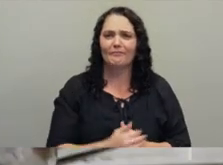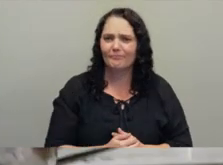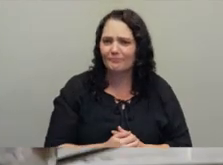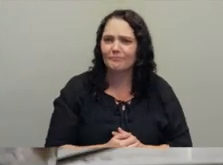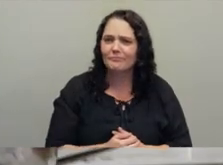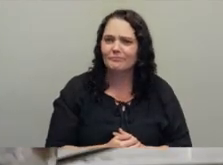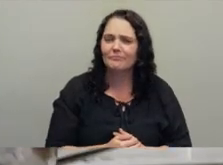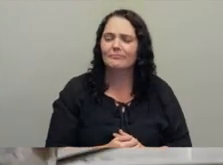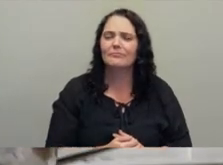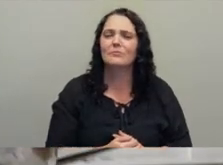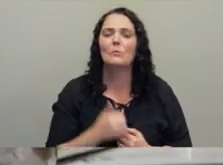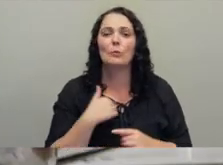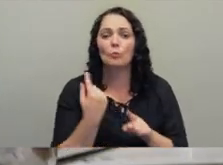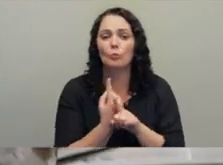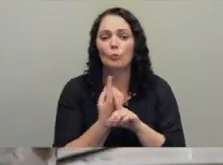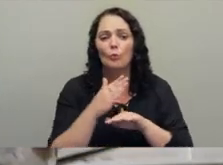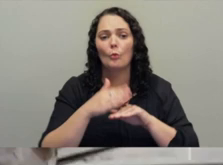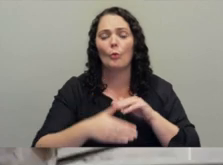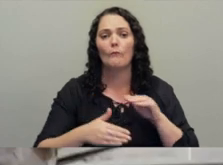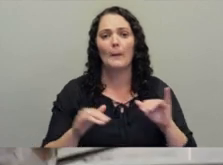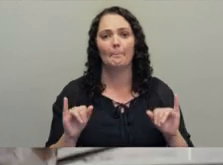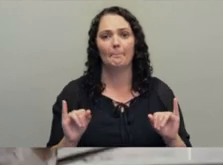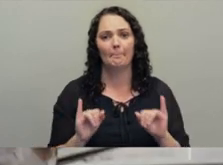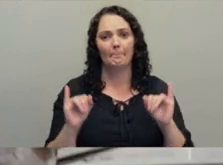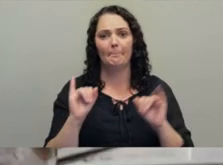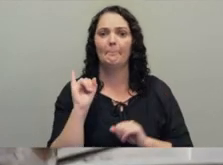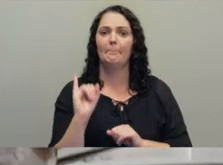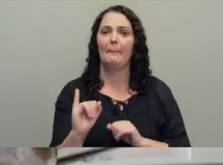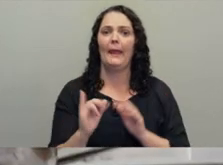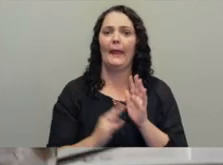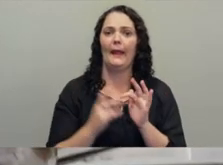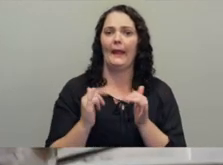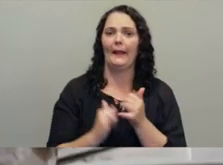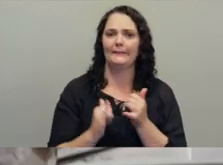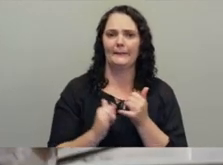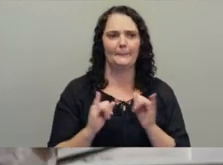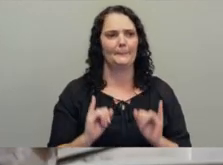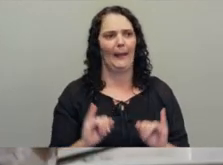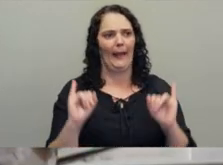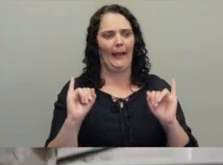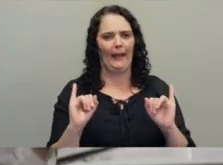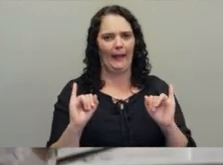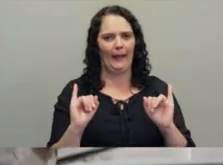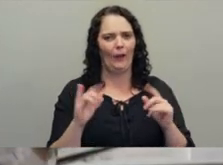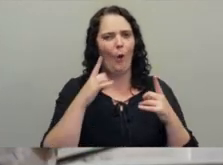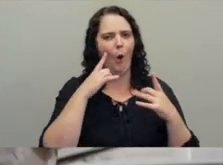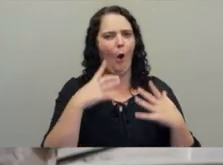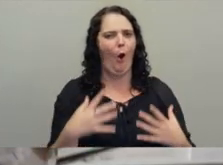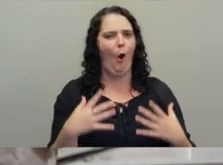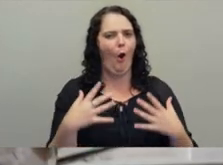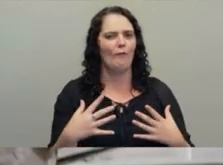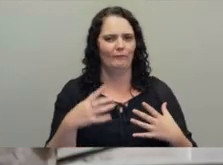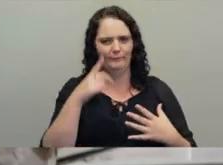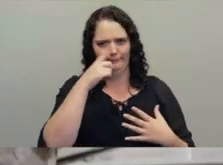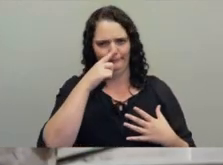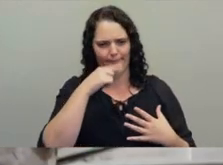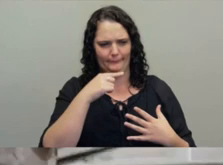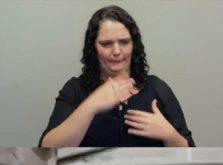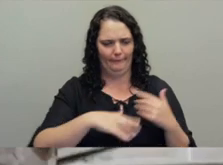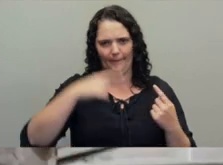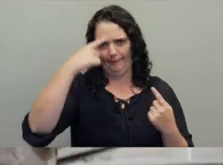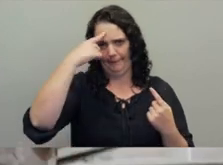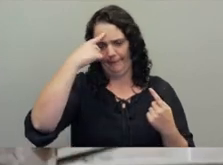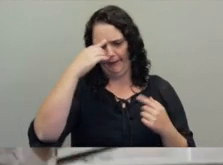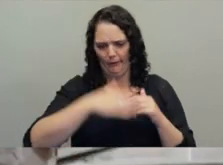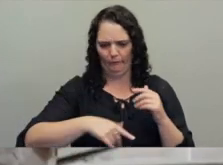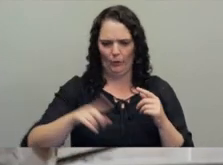we talk about badness, one of the aspects of badness that oftentimes doesn't get talked about is the artist's materials. I hear this from my students all